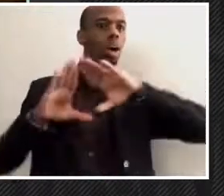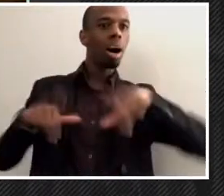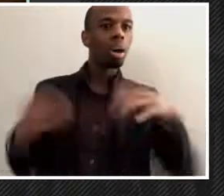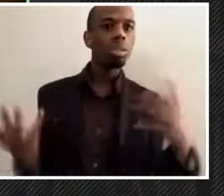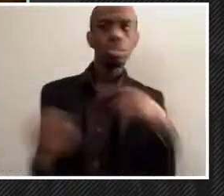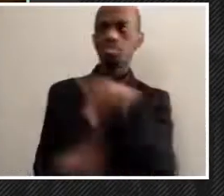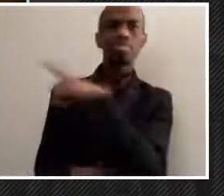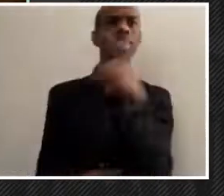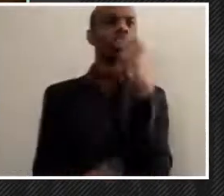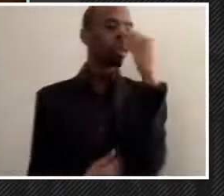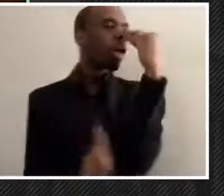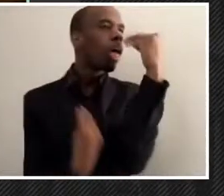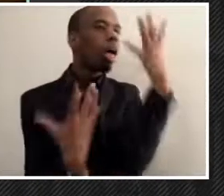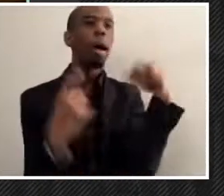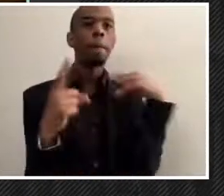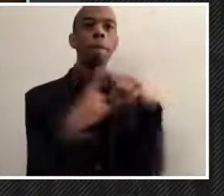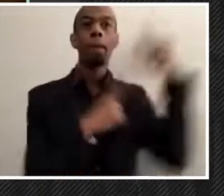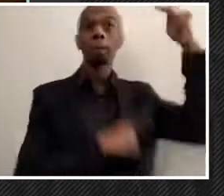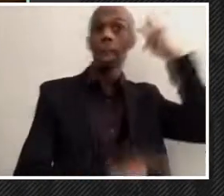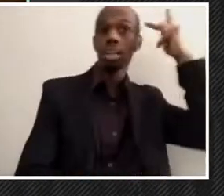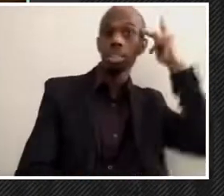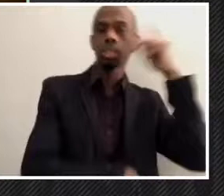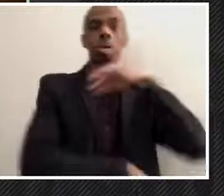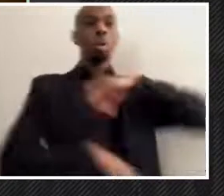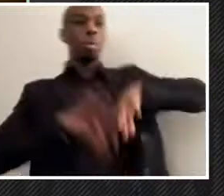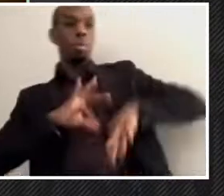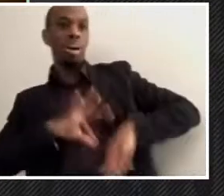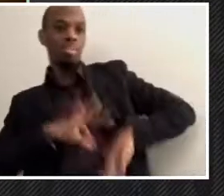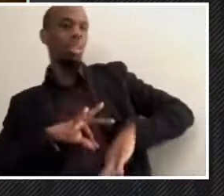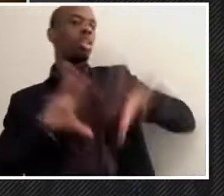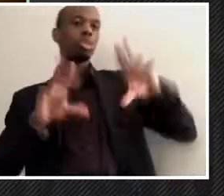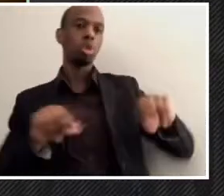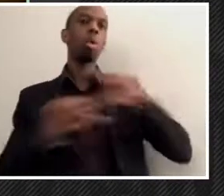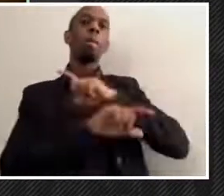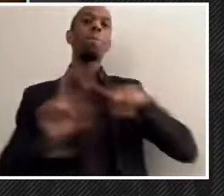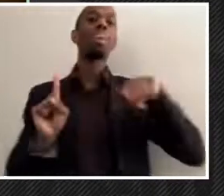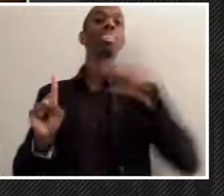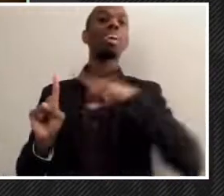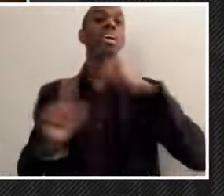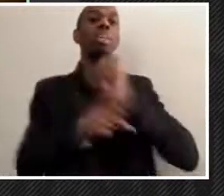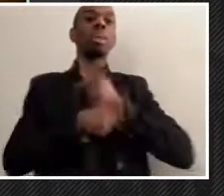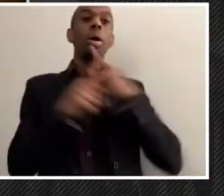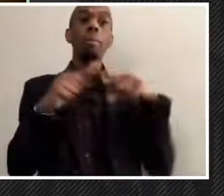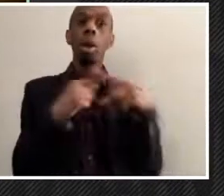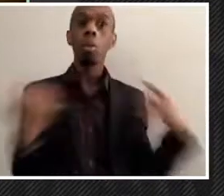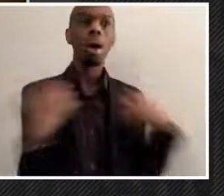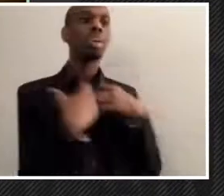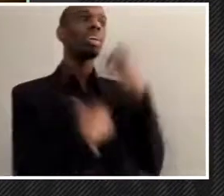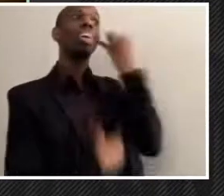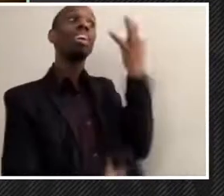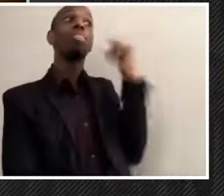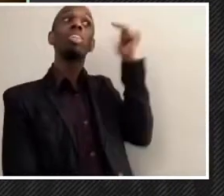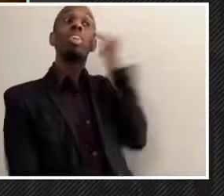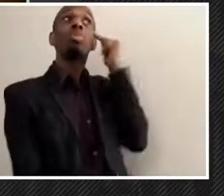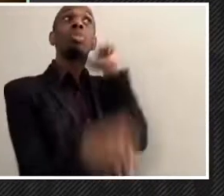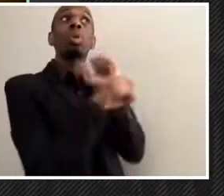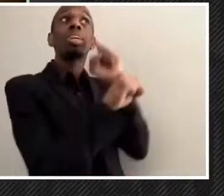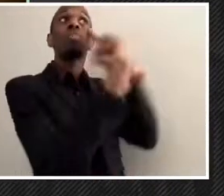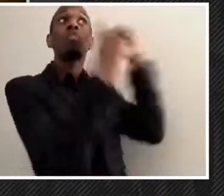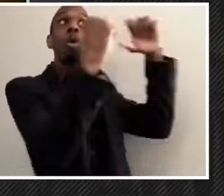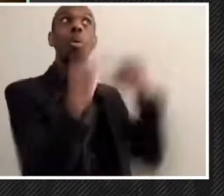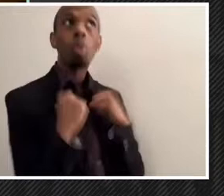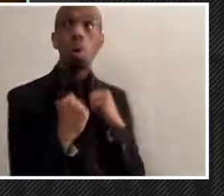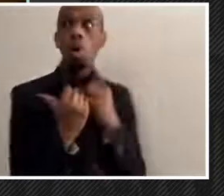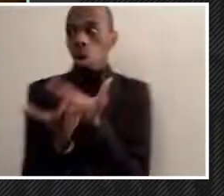profit. What people care about is their government working for them? And what we found is too often the government isn't working